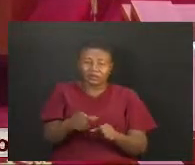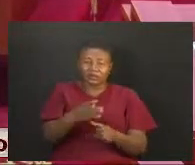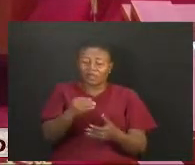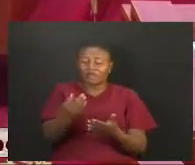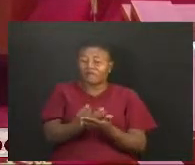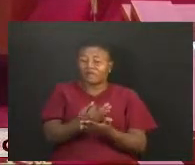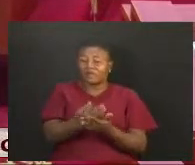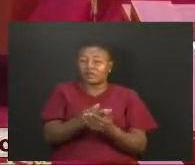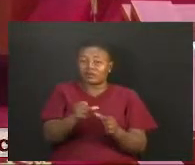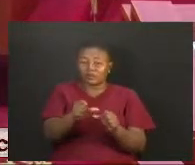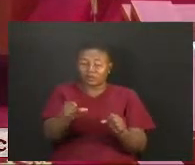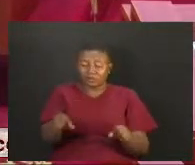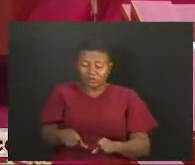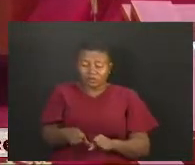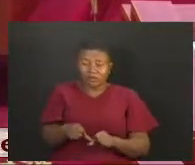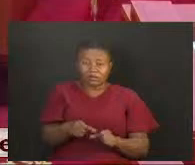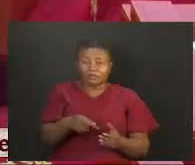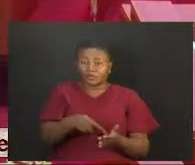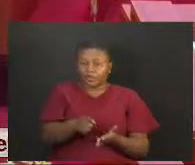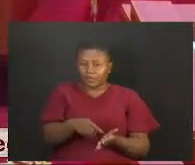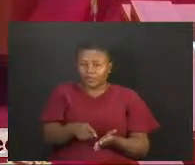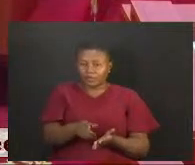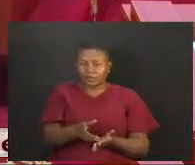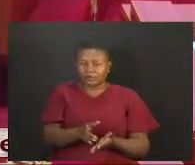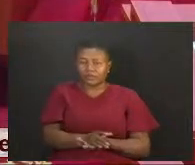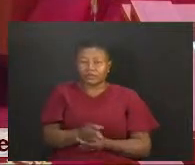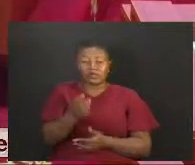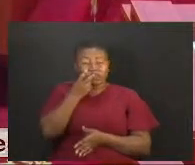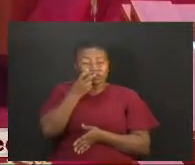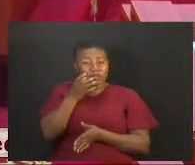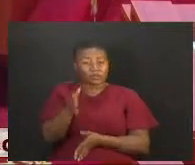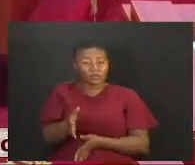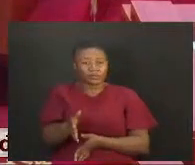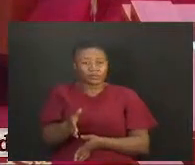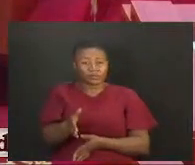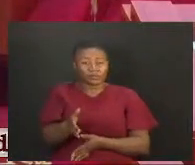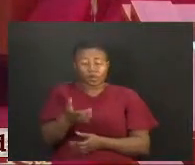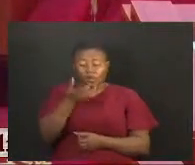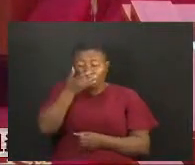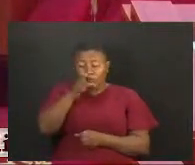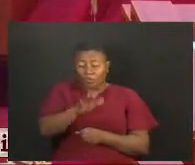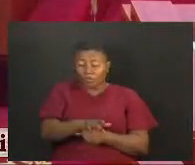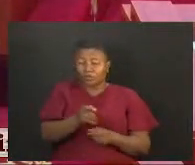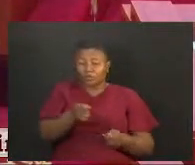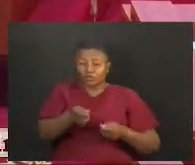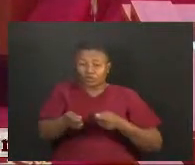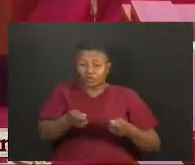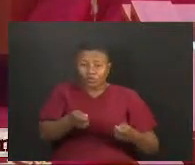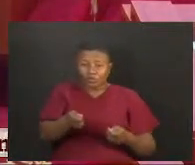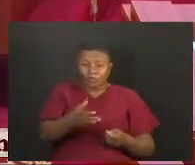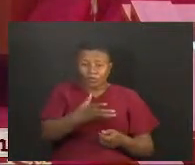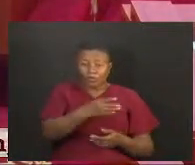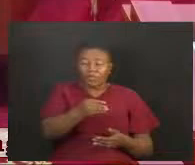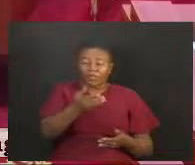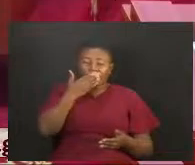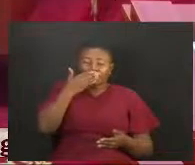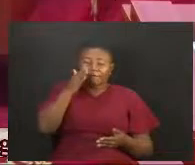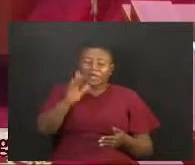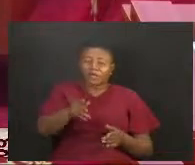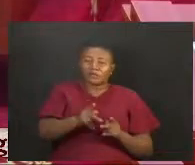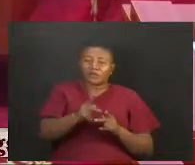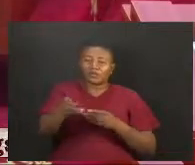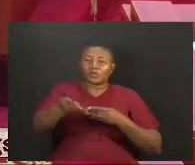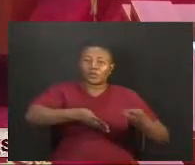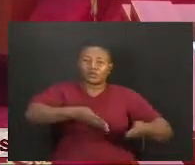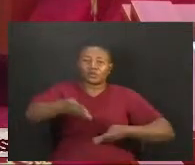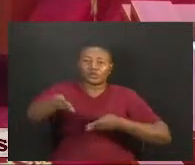sector payments. Mr. Speaker, weak commitment control and reckless public spending have reversed